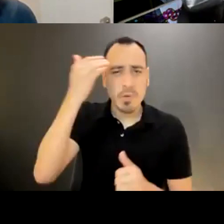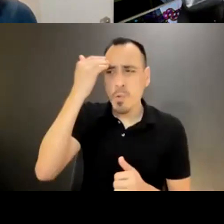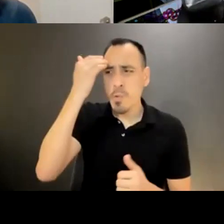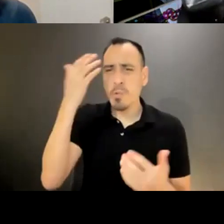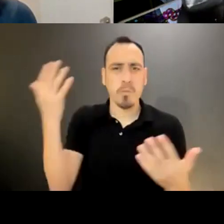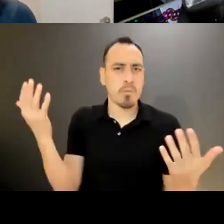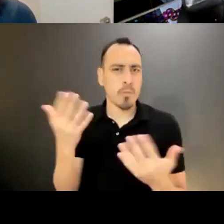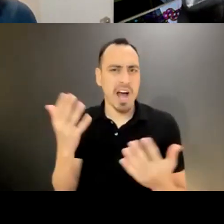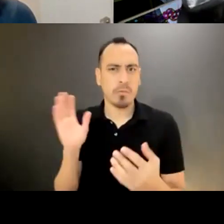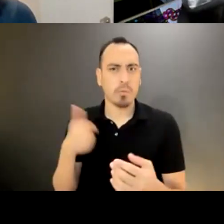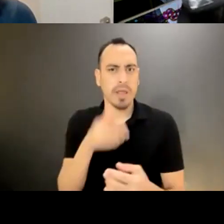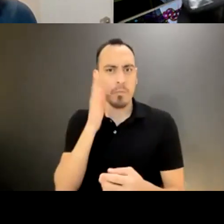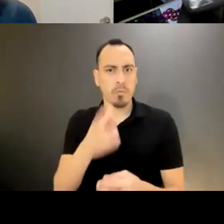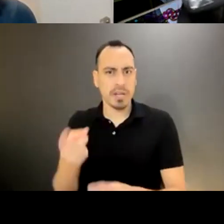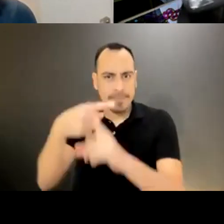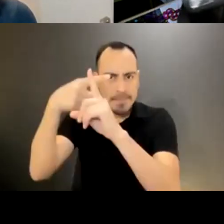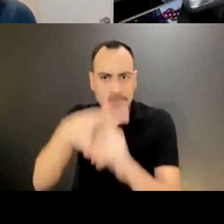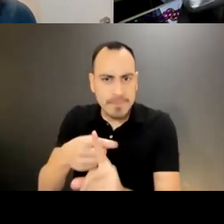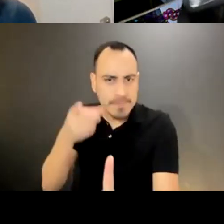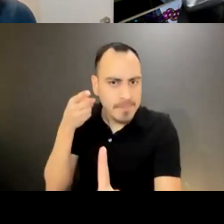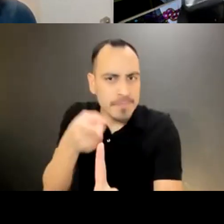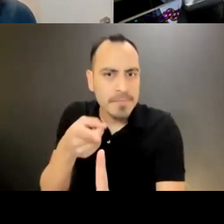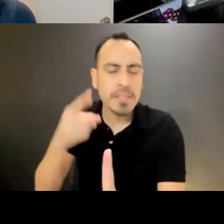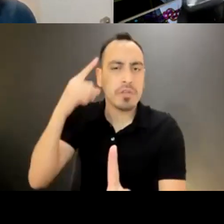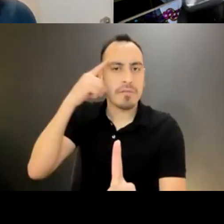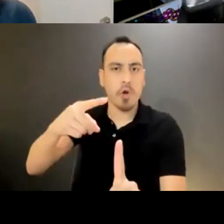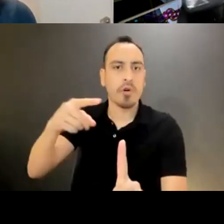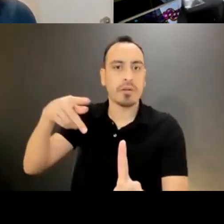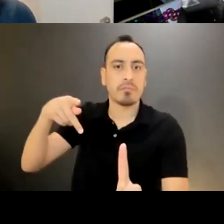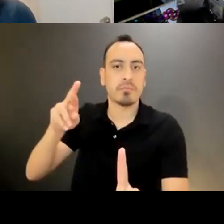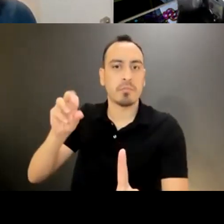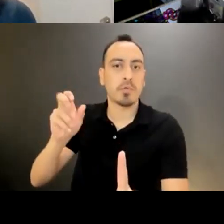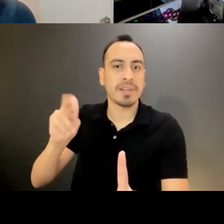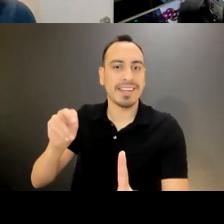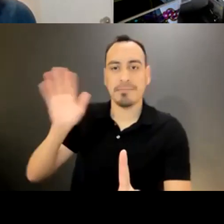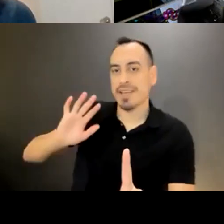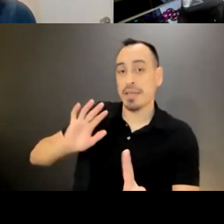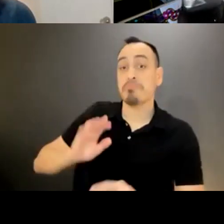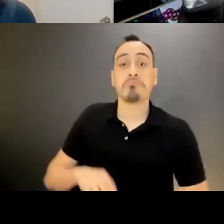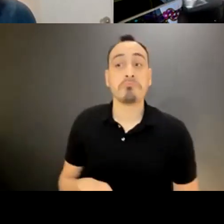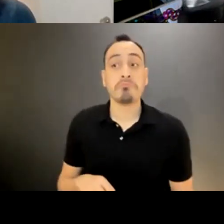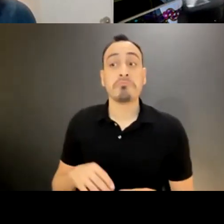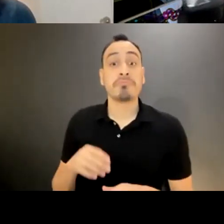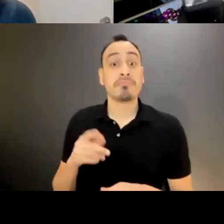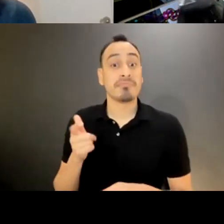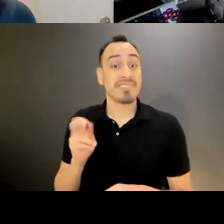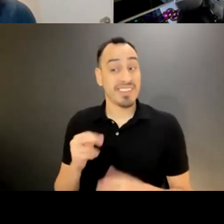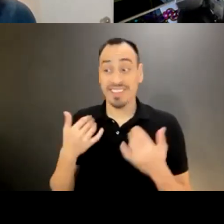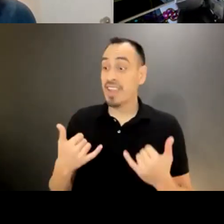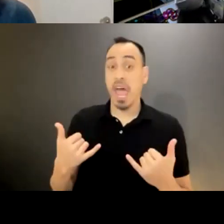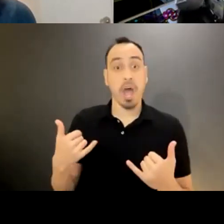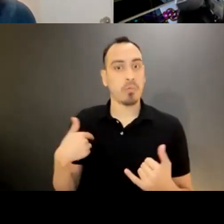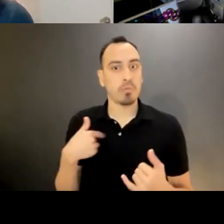going to be based on that information. So I think the idea that the vaccine was rushed out doesn't